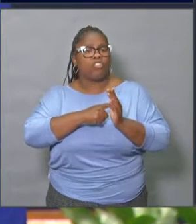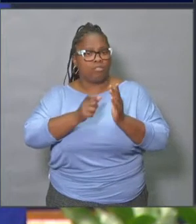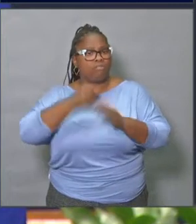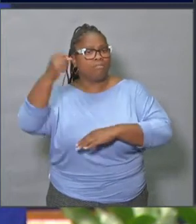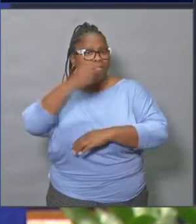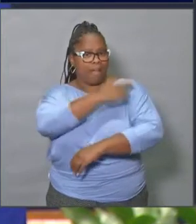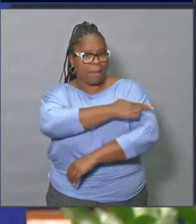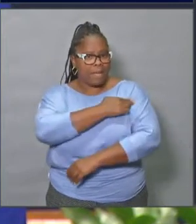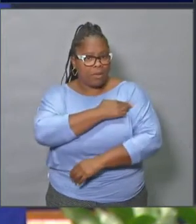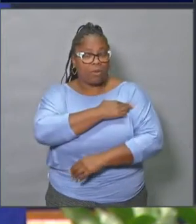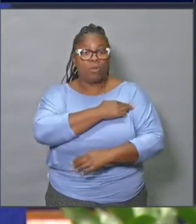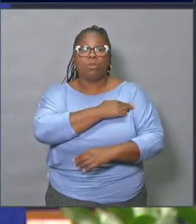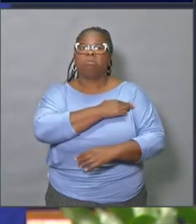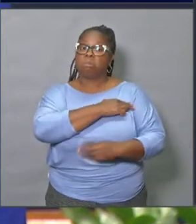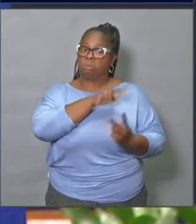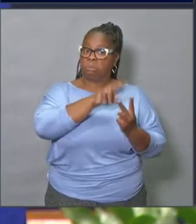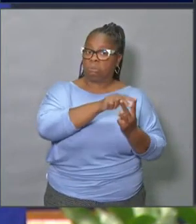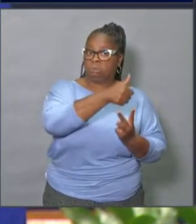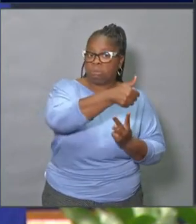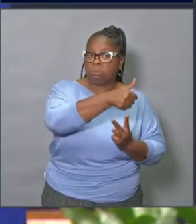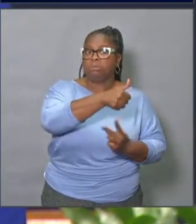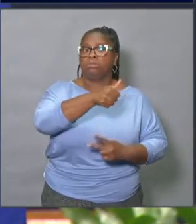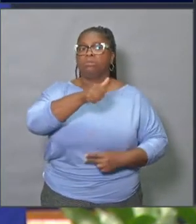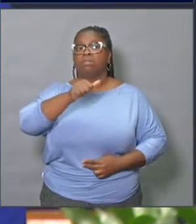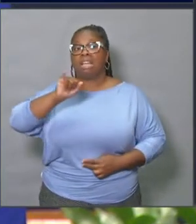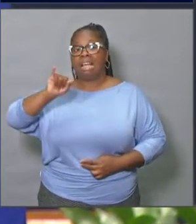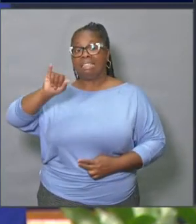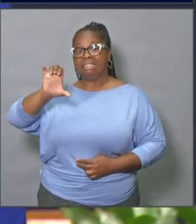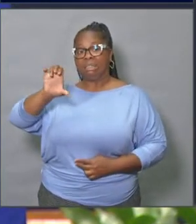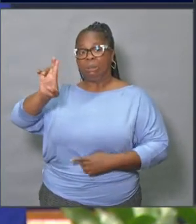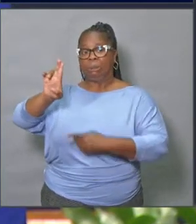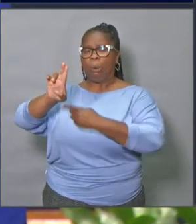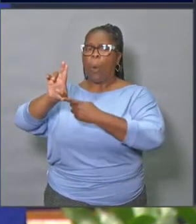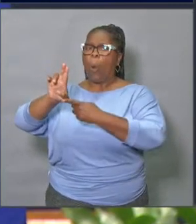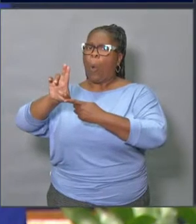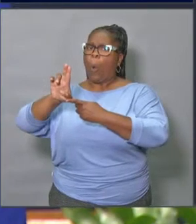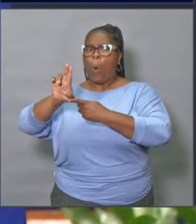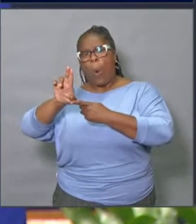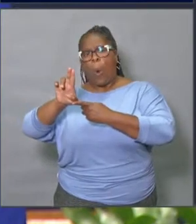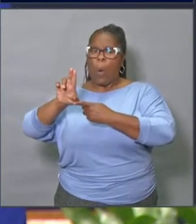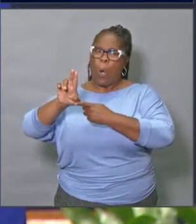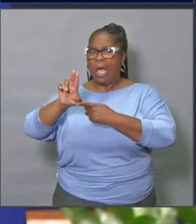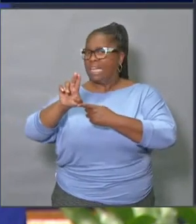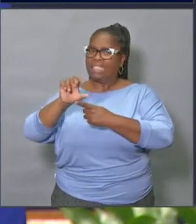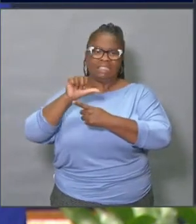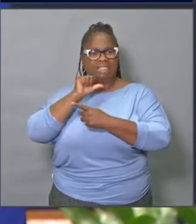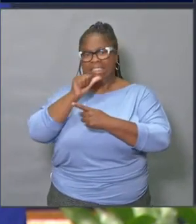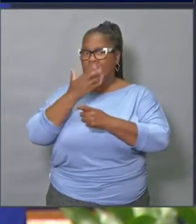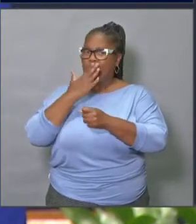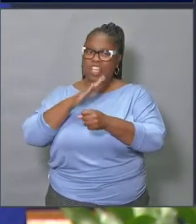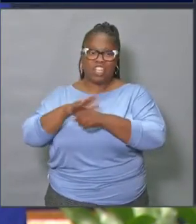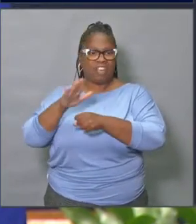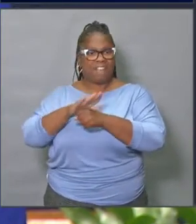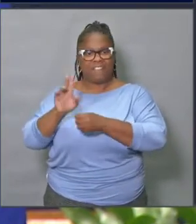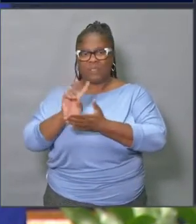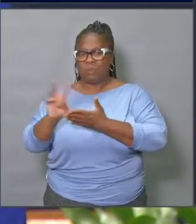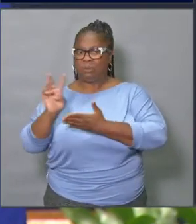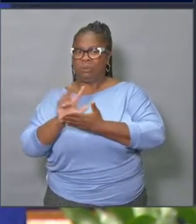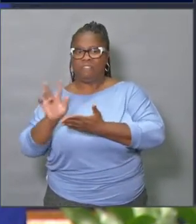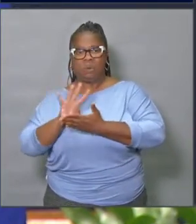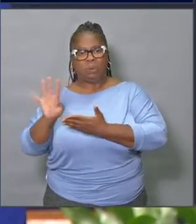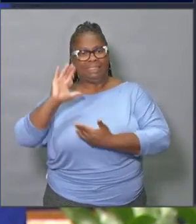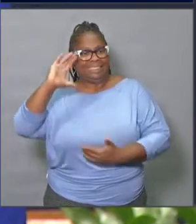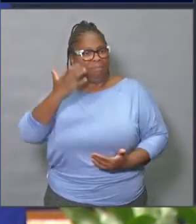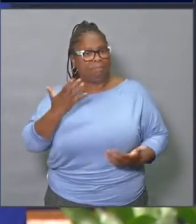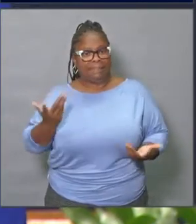However, the number of intensive care unit or ICU beds may become inadequate in the next 2 to 4 weeks. Department of Health Services with